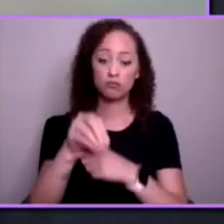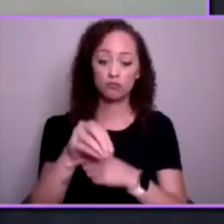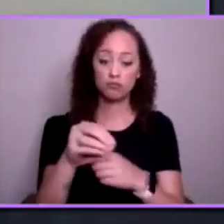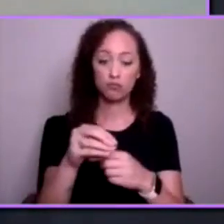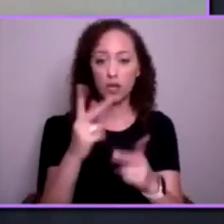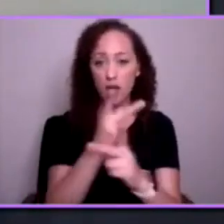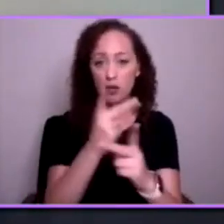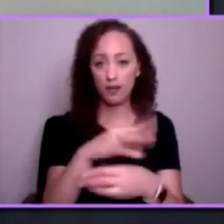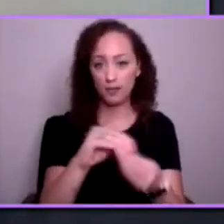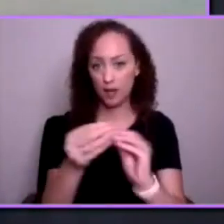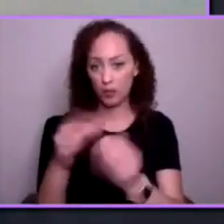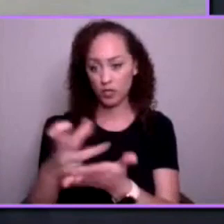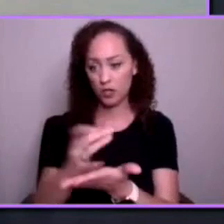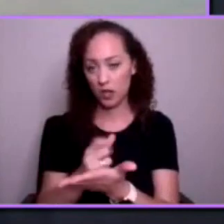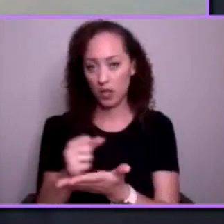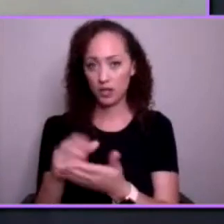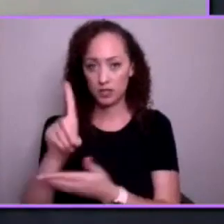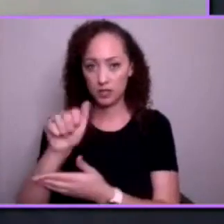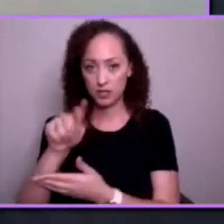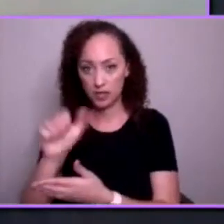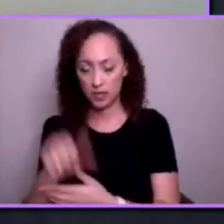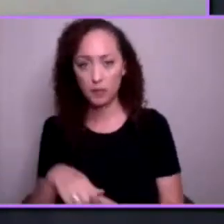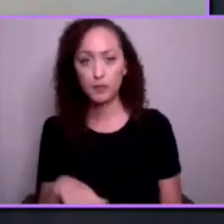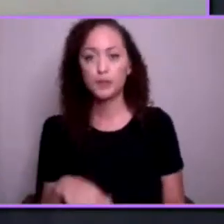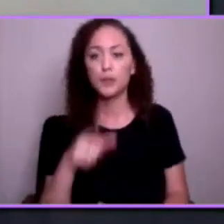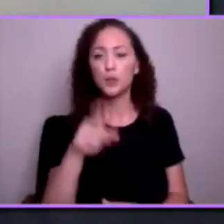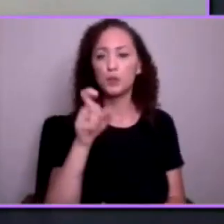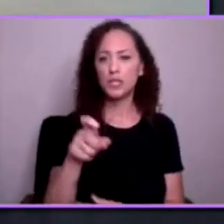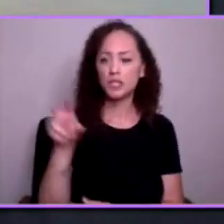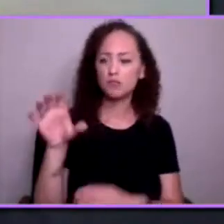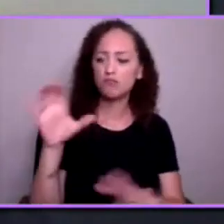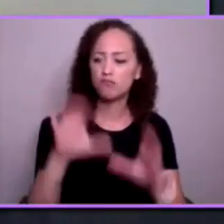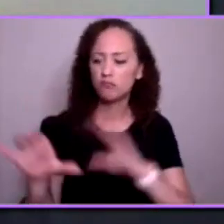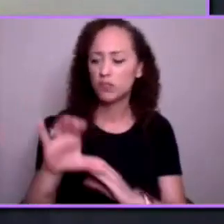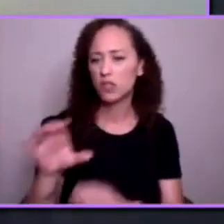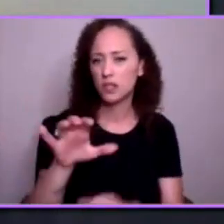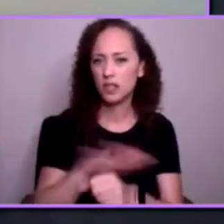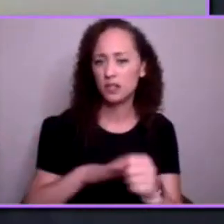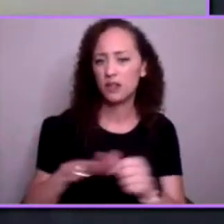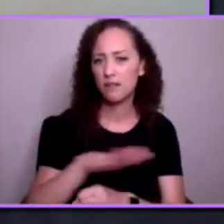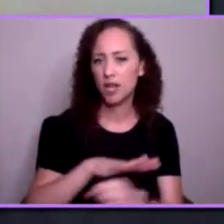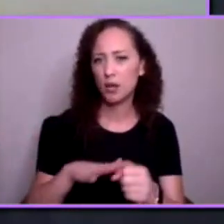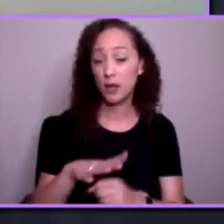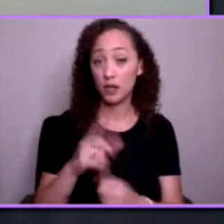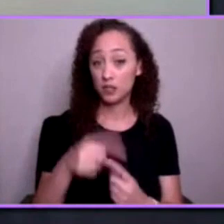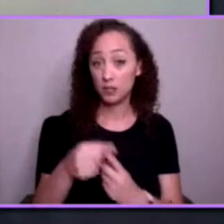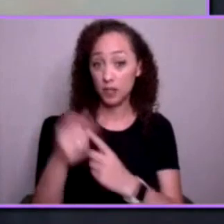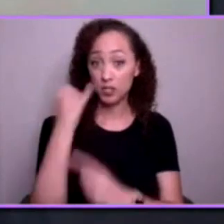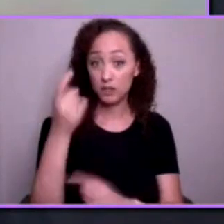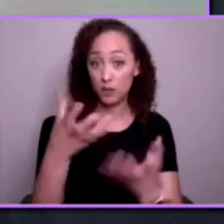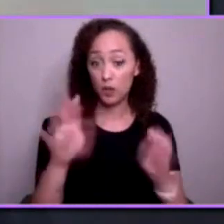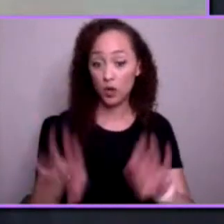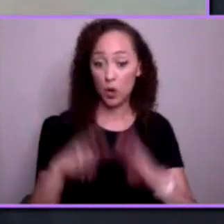about is, survey the environment, especially if you are looking to reopen the dance floors. What's happening in the corporate environment is